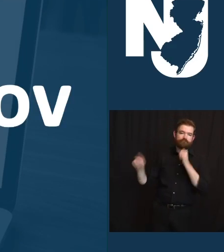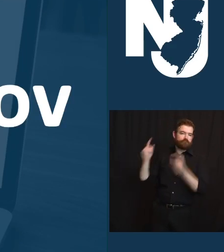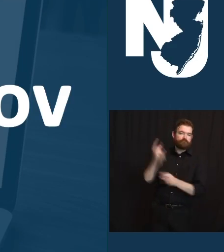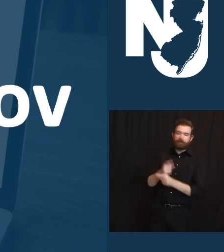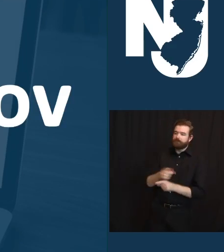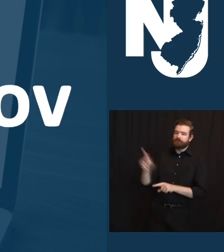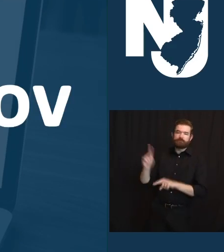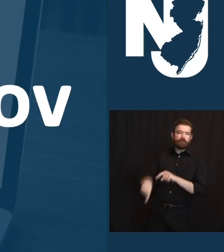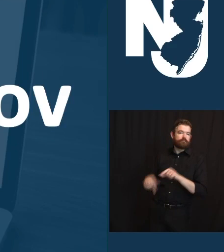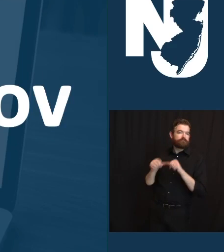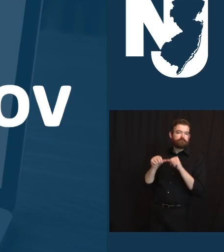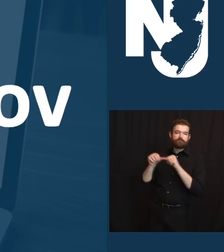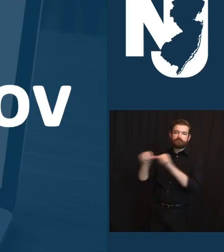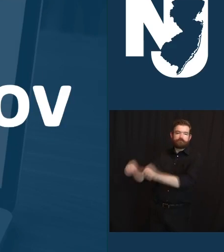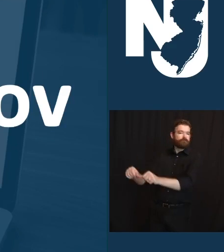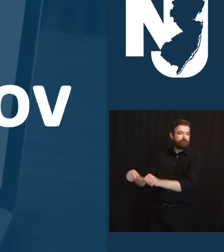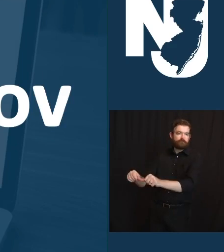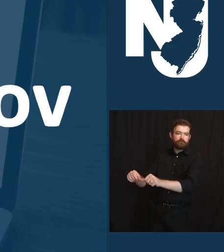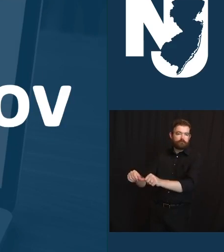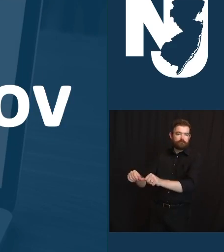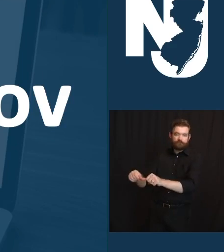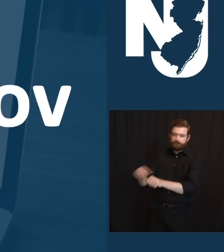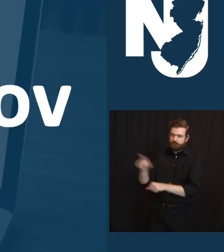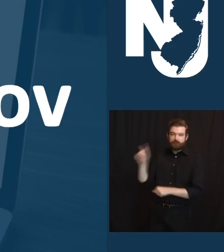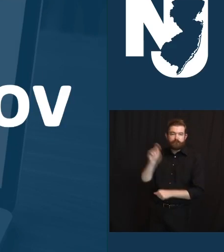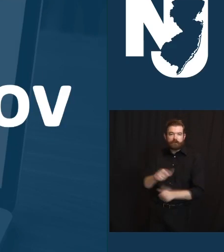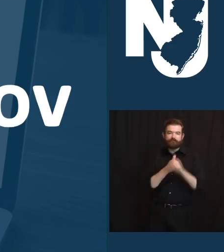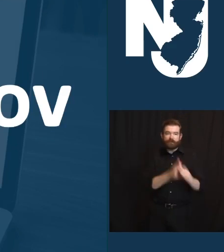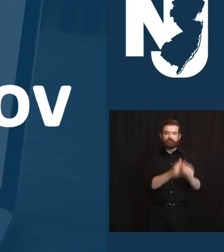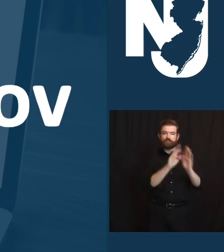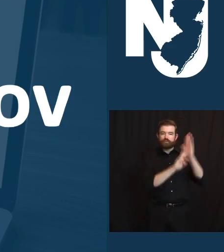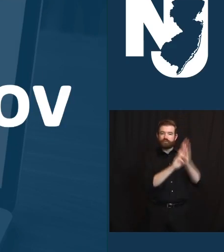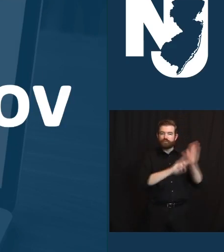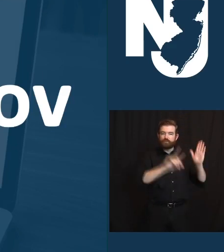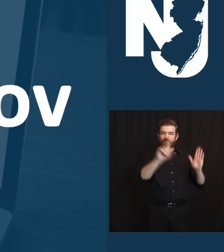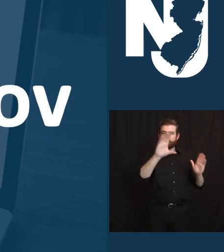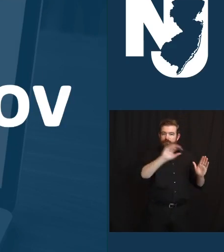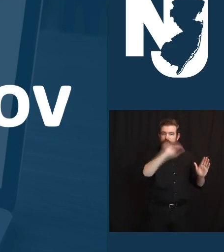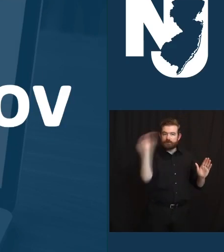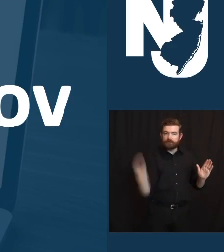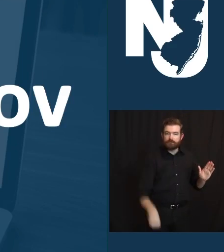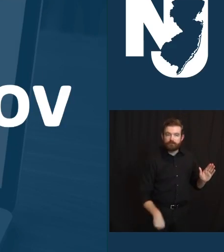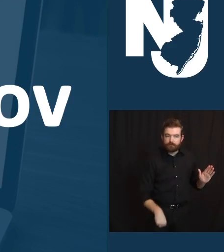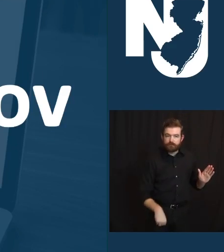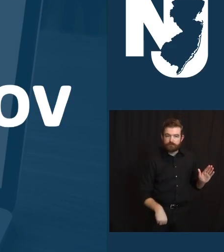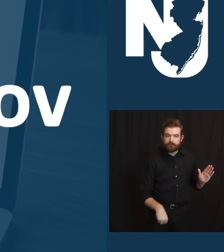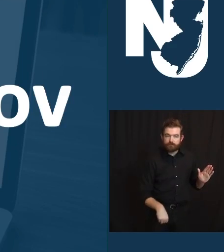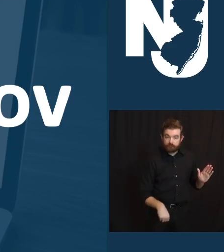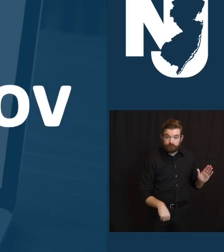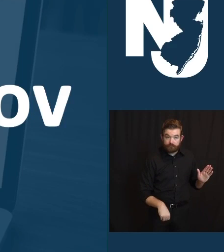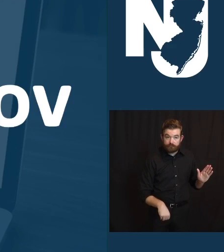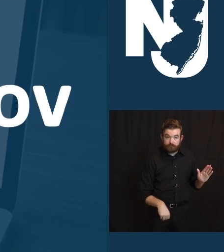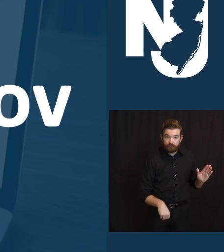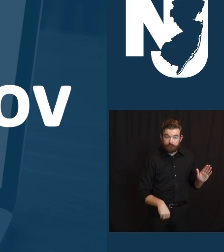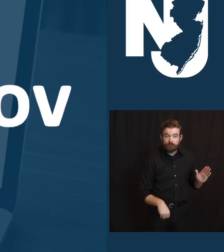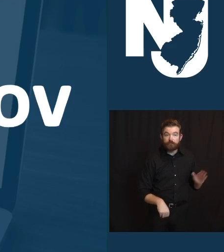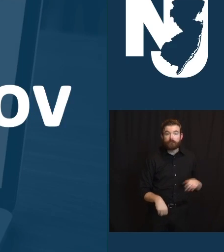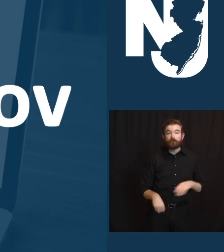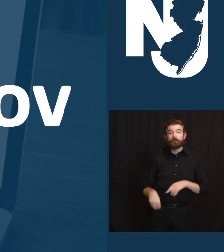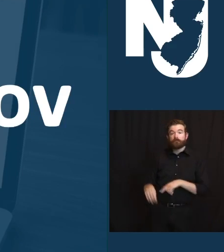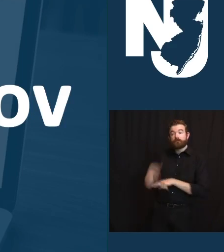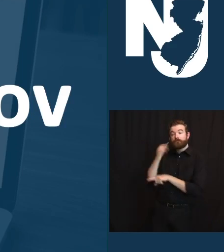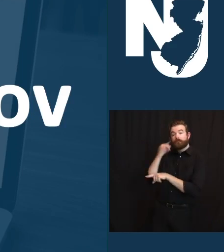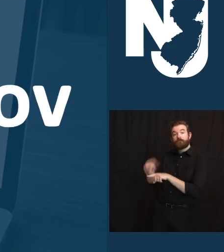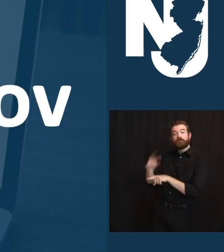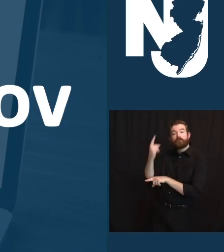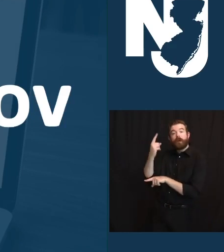compliance. And it only takes one. The carelessness of one establishment can completely undo the good work of